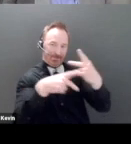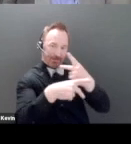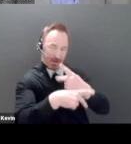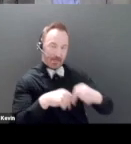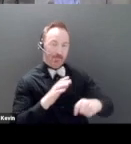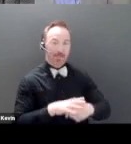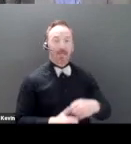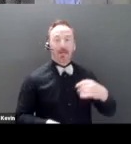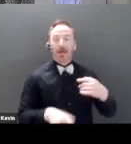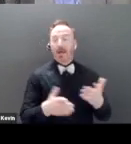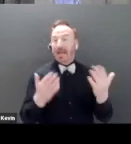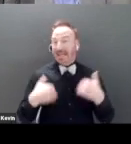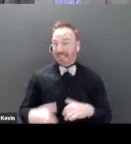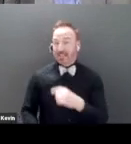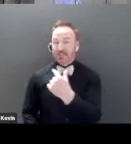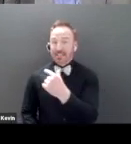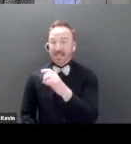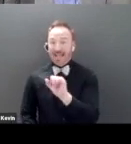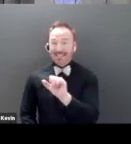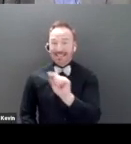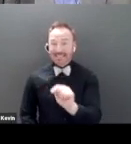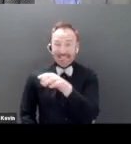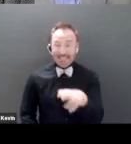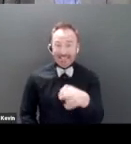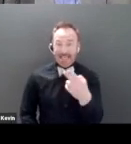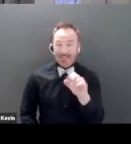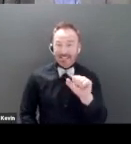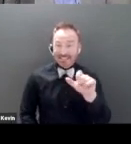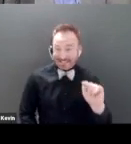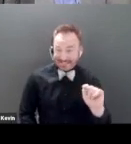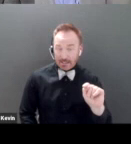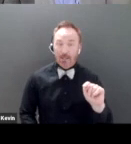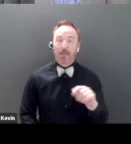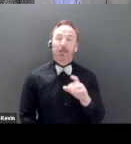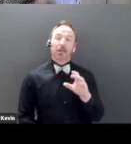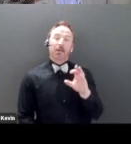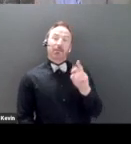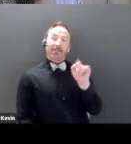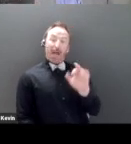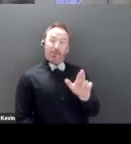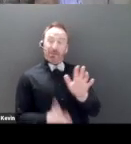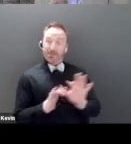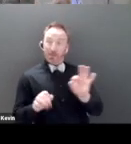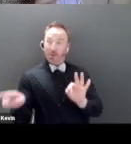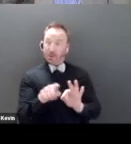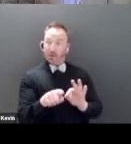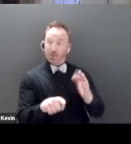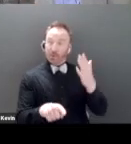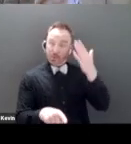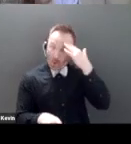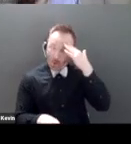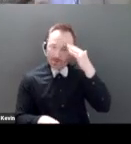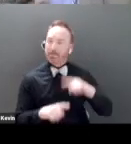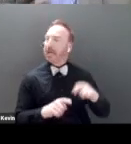or HST. Again, not necessarily something the founder needs to know, but you need to be aware of it, that as you're negotiating for amounts